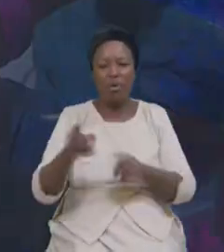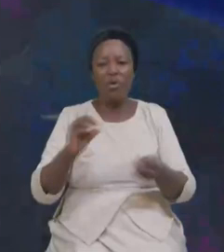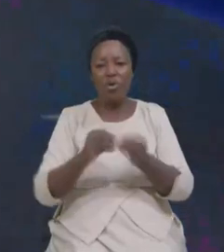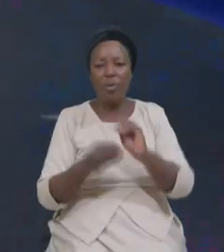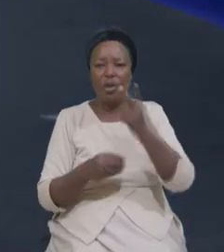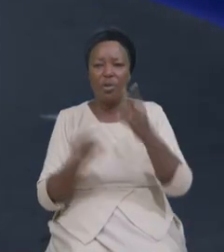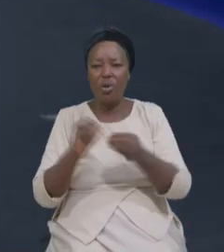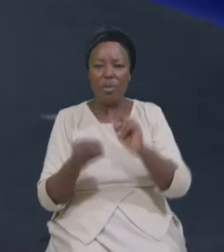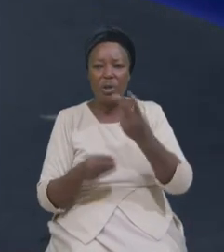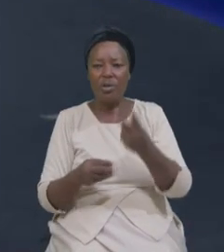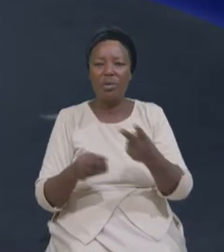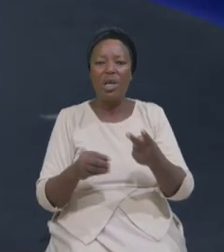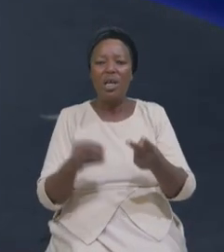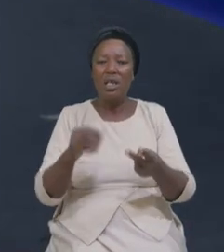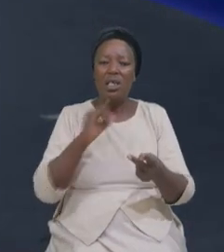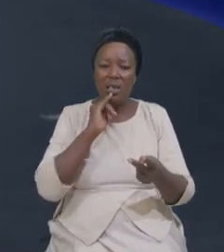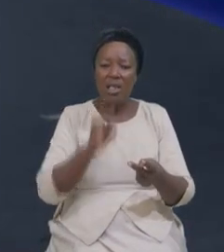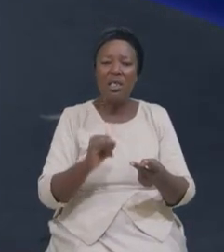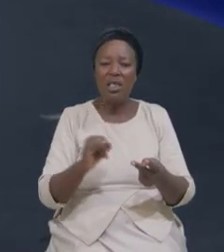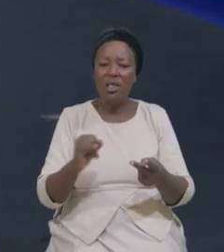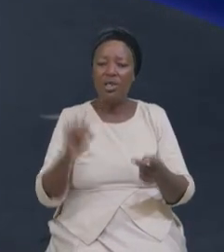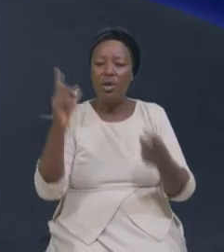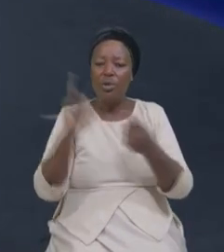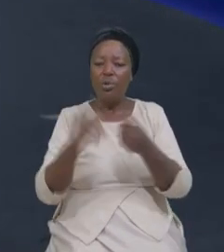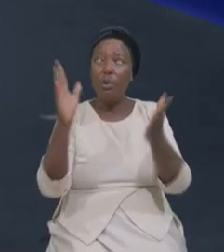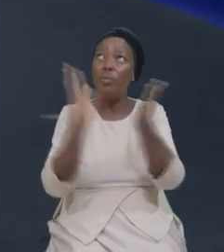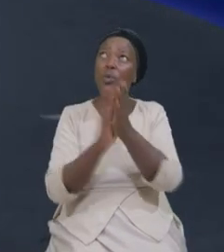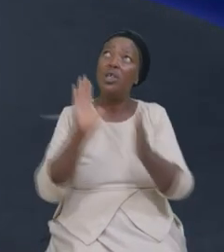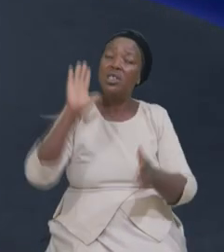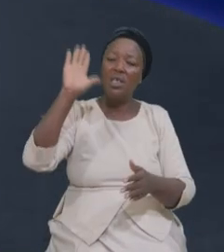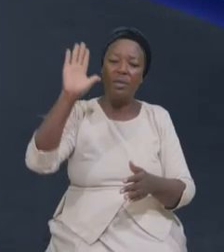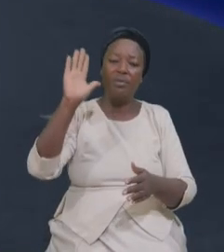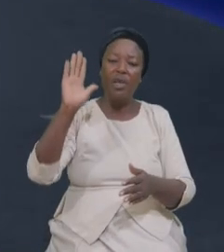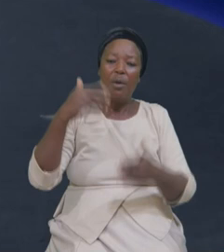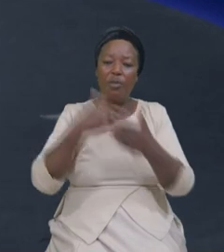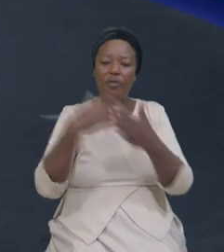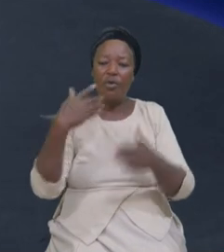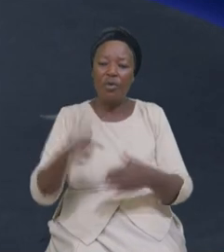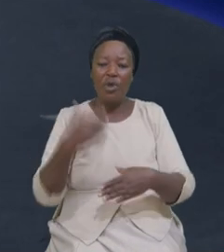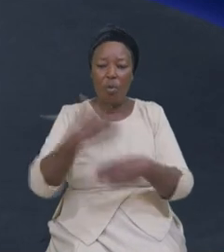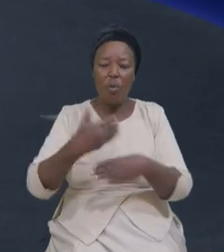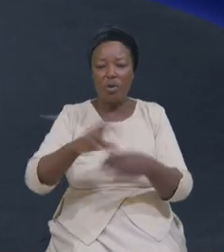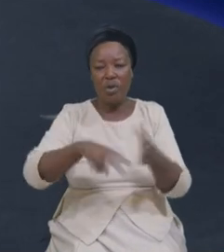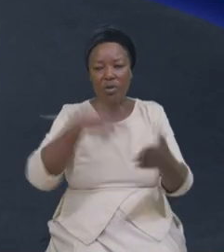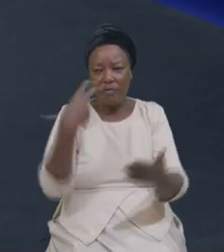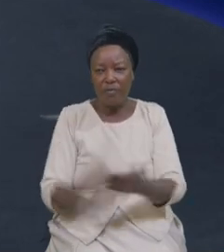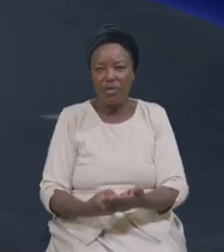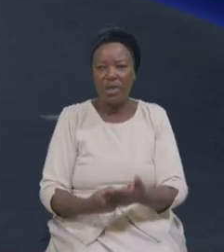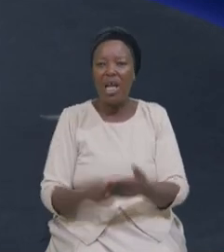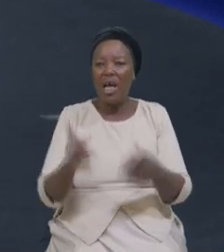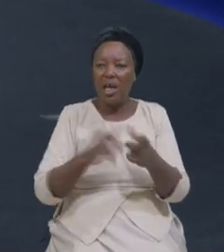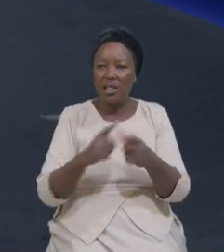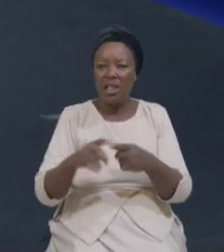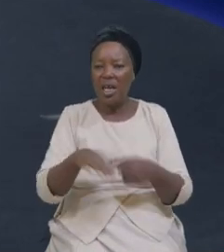Number two is to praise him before the walls fall. Anybody can shout, anybody can sing, anybody